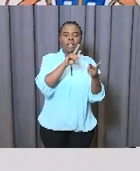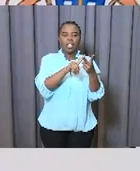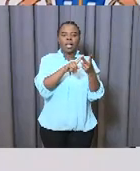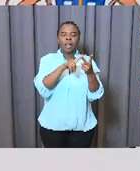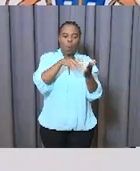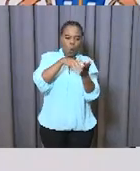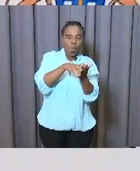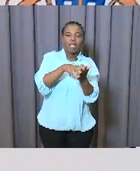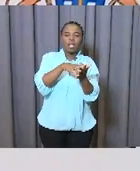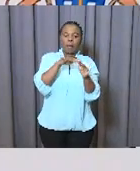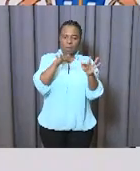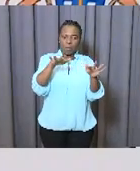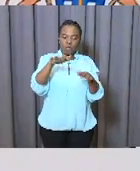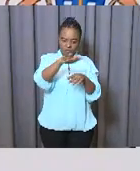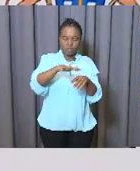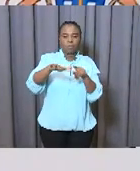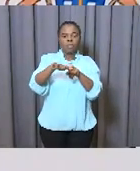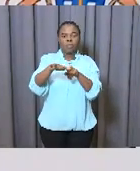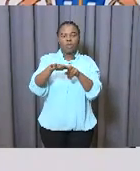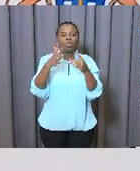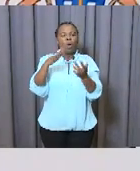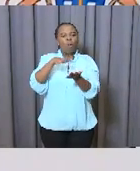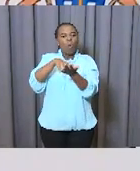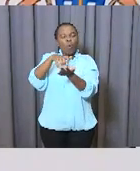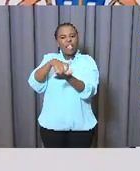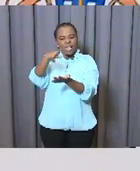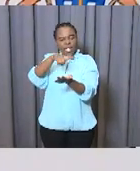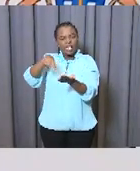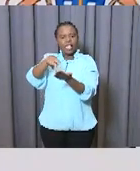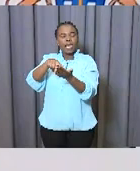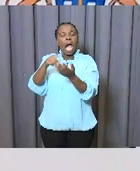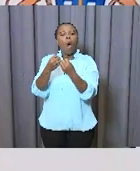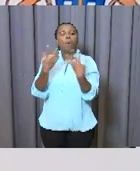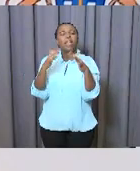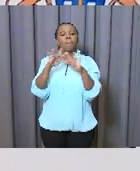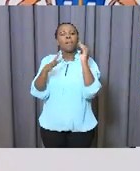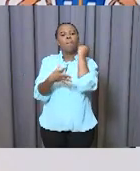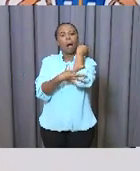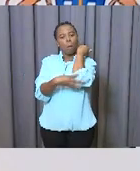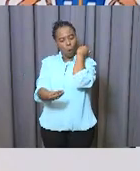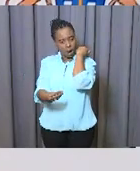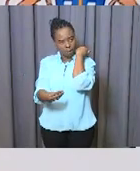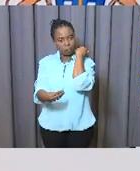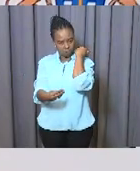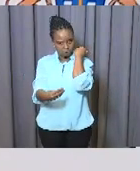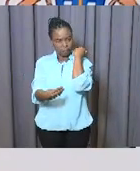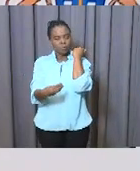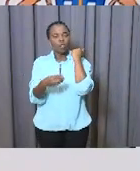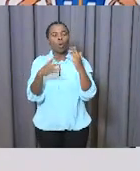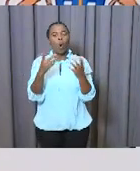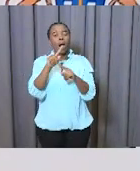vulnerability index. Vulnerability has to do with how many people are poor. So if you're talking about these